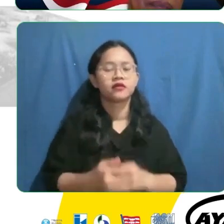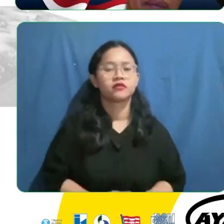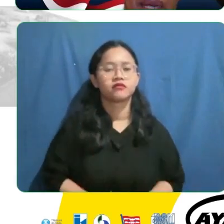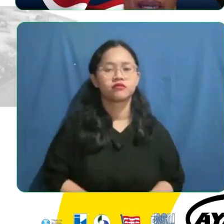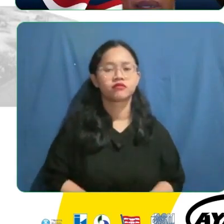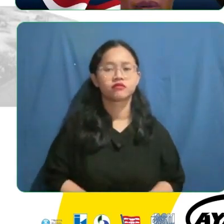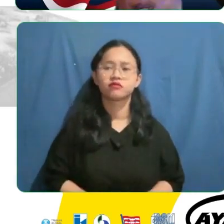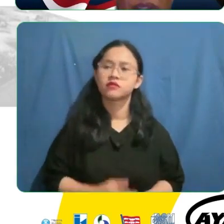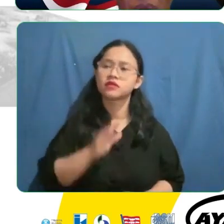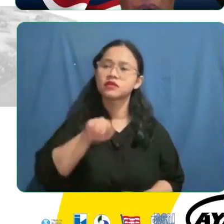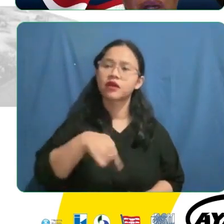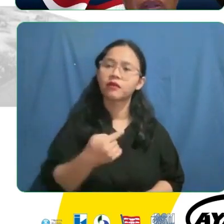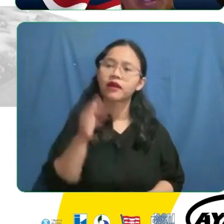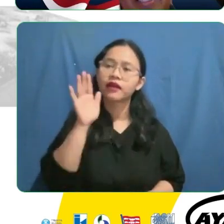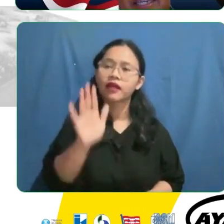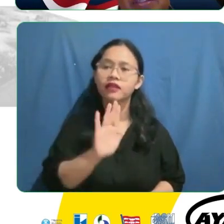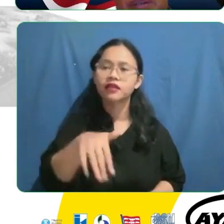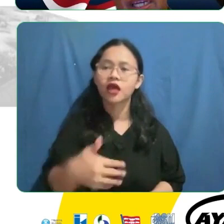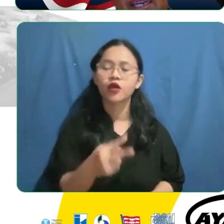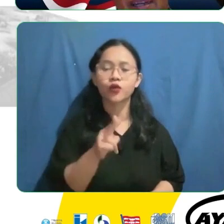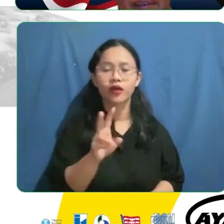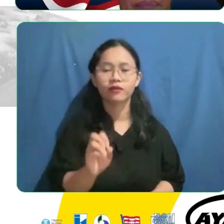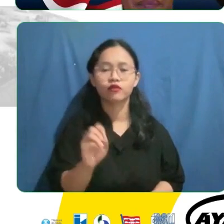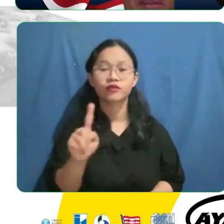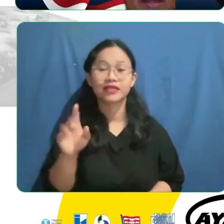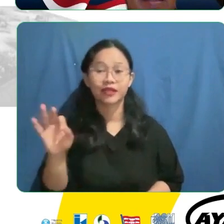estimated by WHO. So this actually